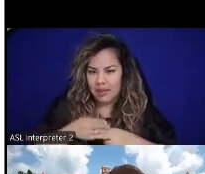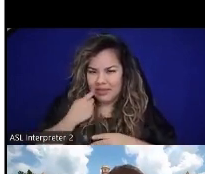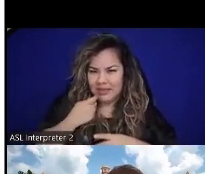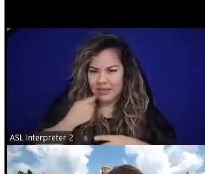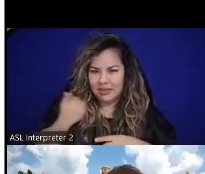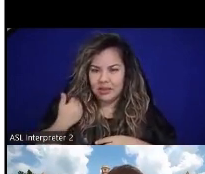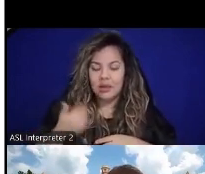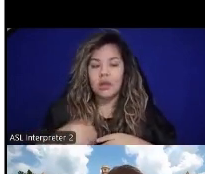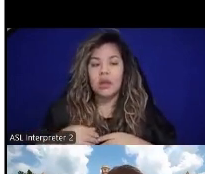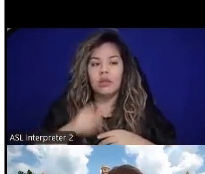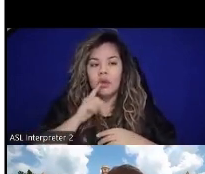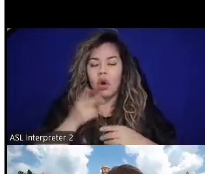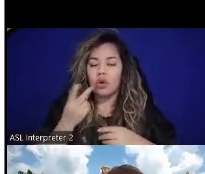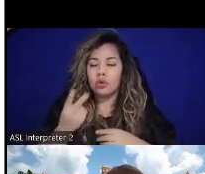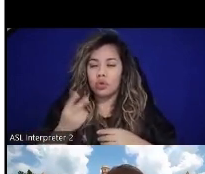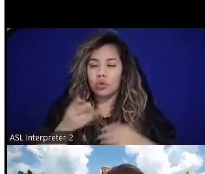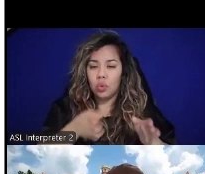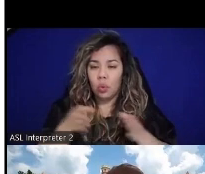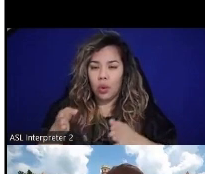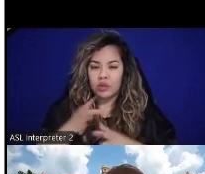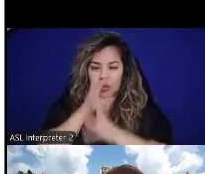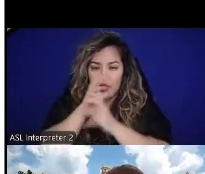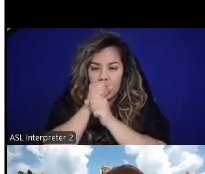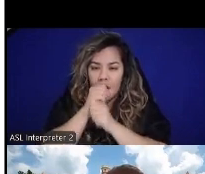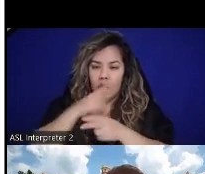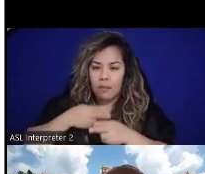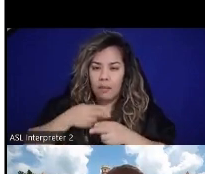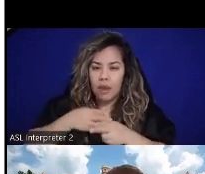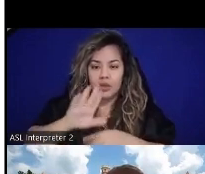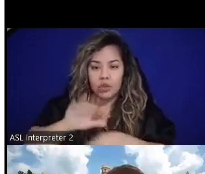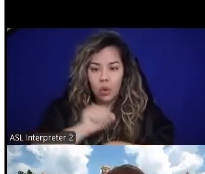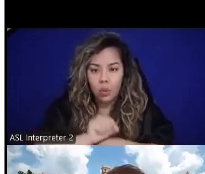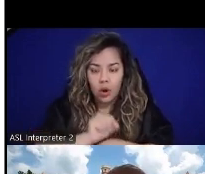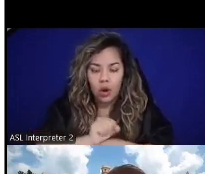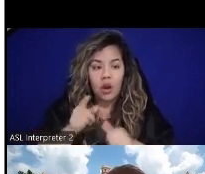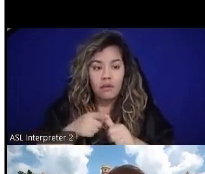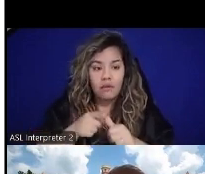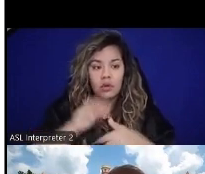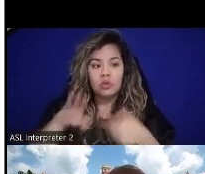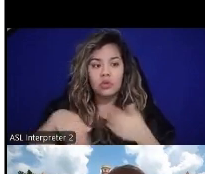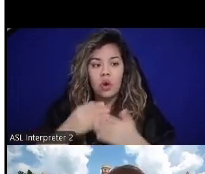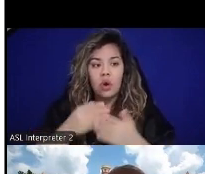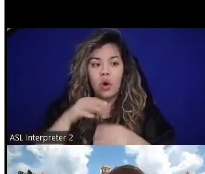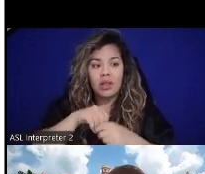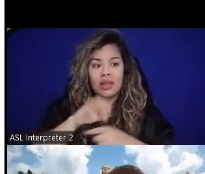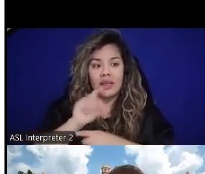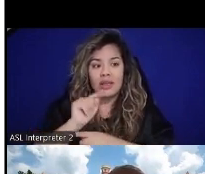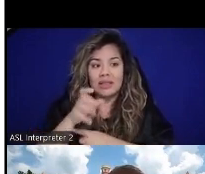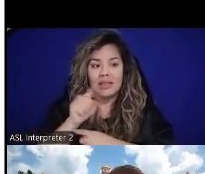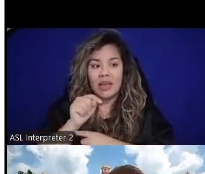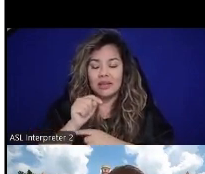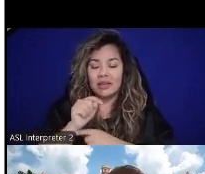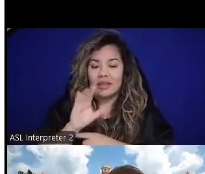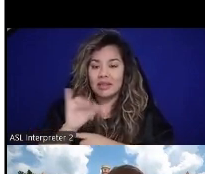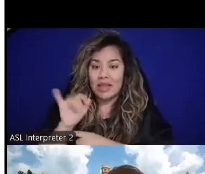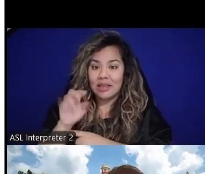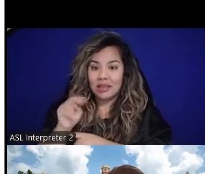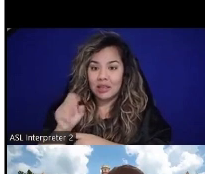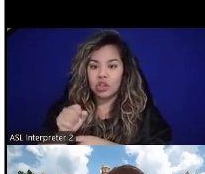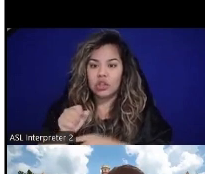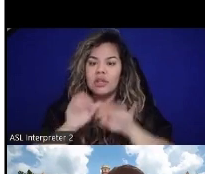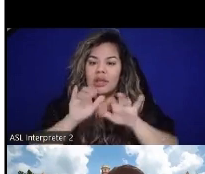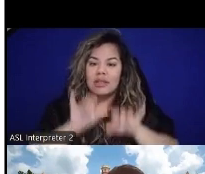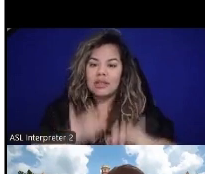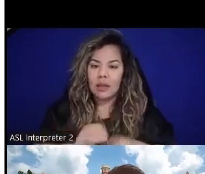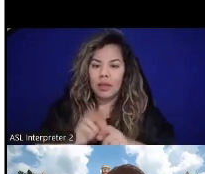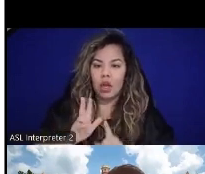ways to anonymize your own work. First, all in-text citations should be expressed as a third-person voice. The other way